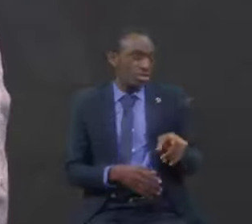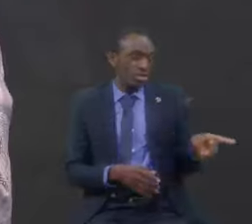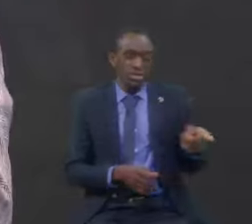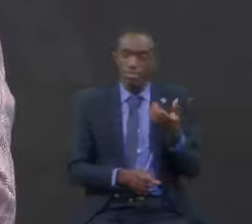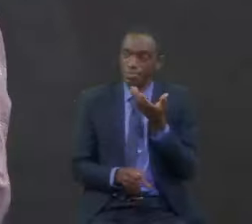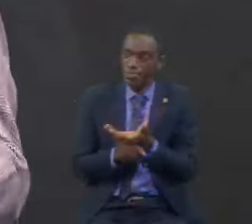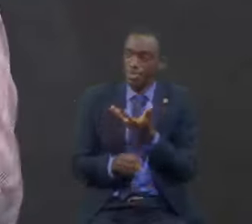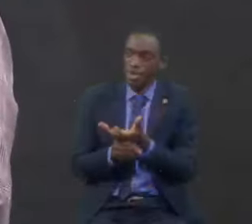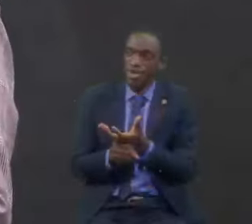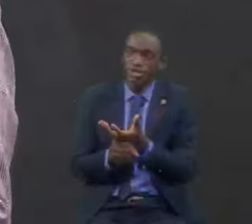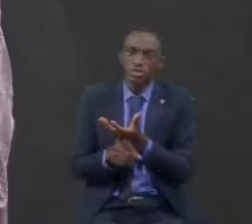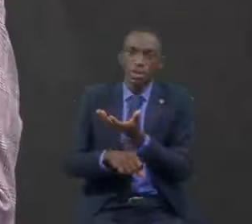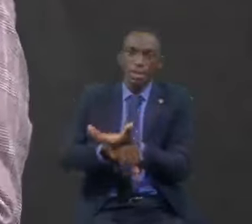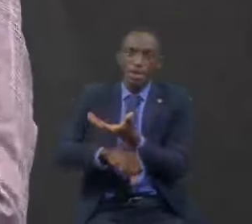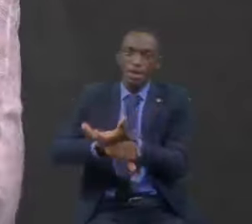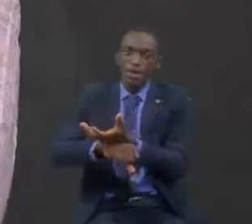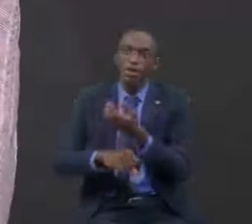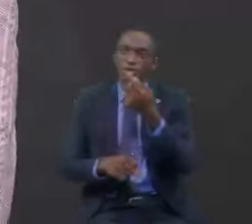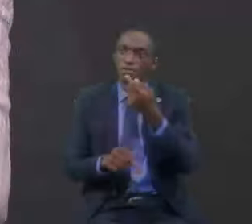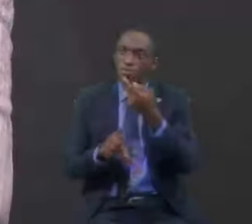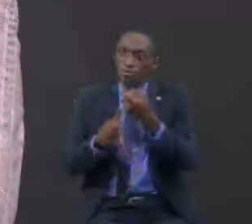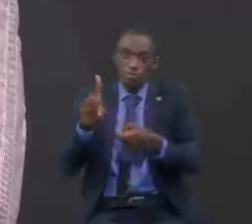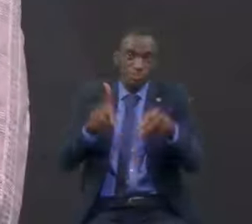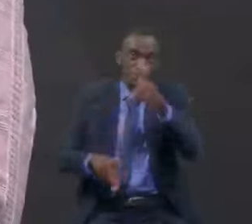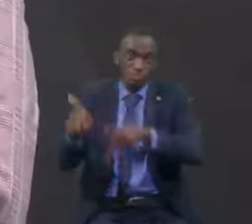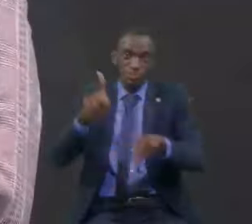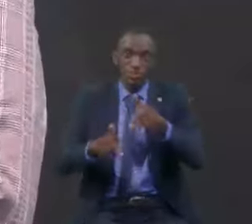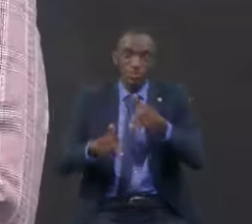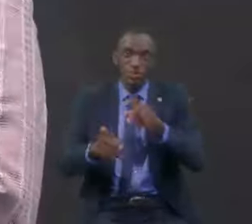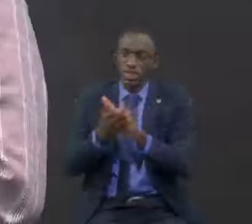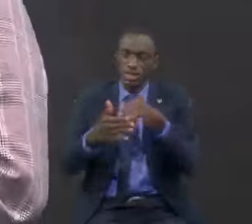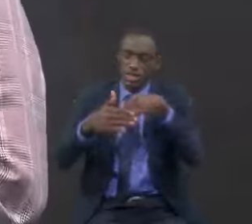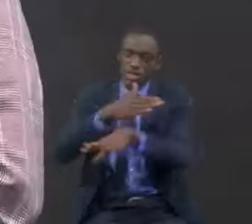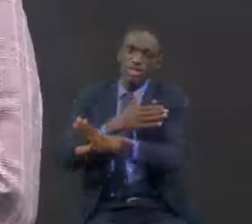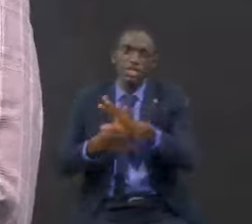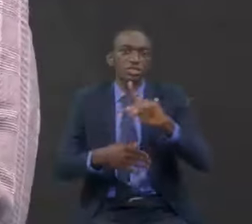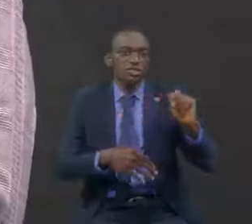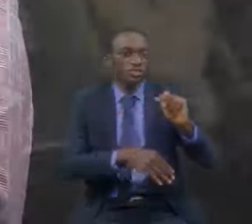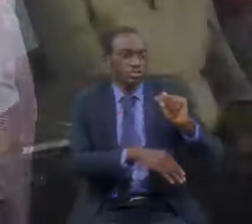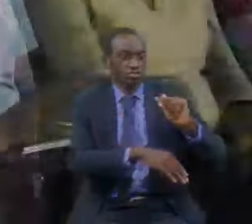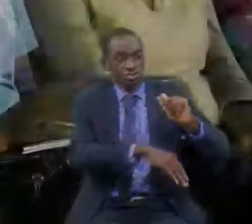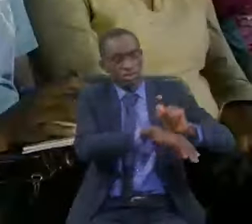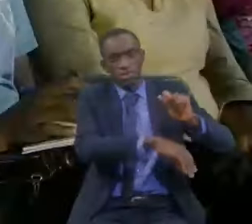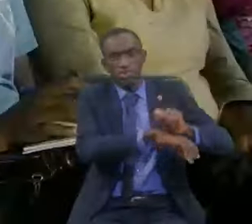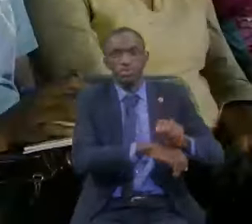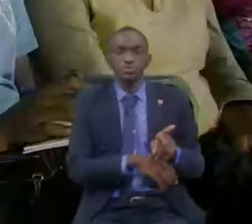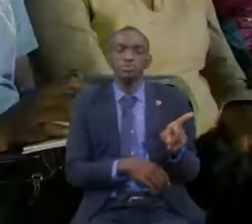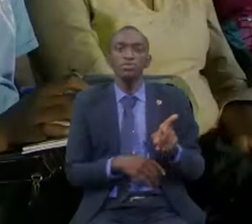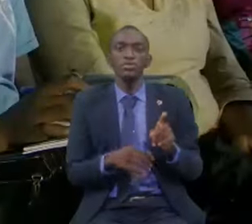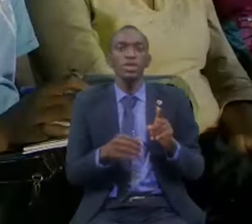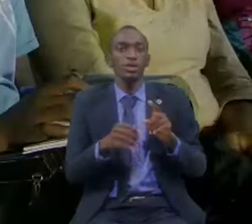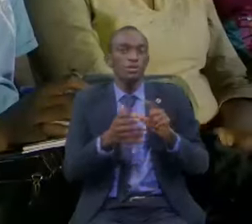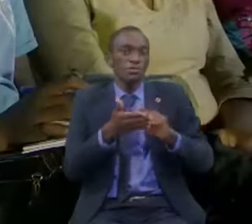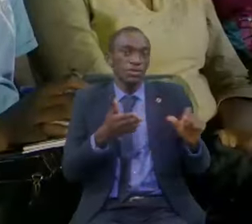them that entered into the Temple look at verse three in verse three whom